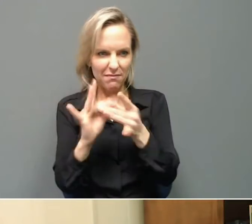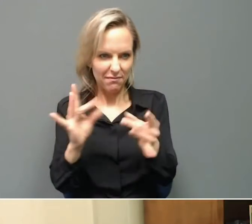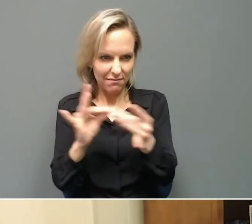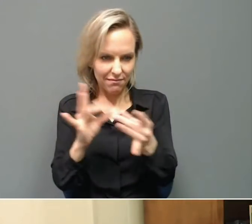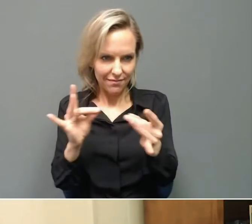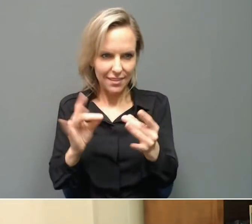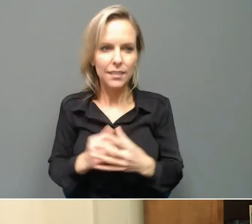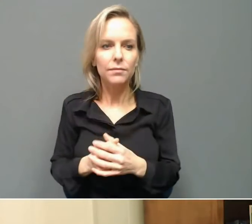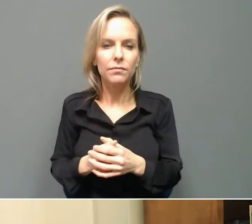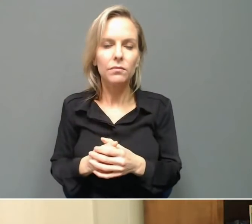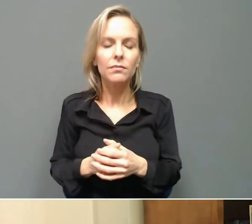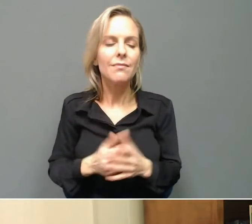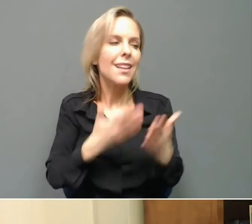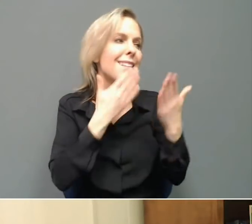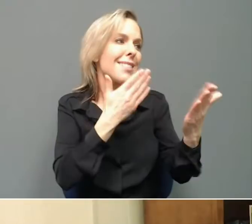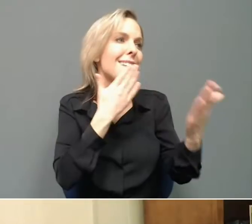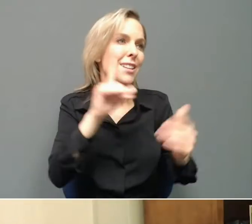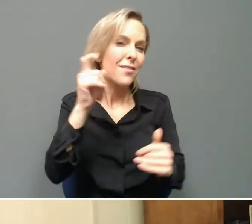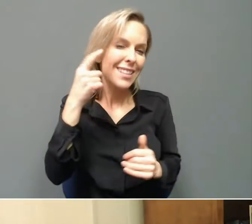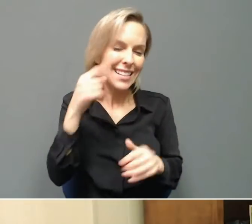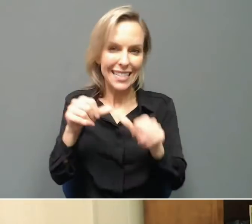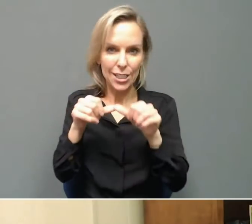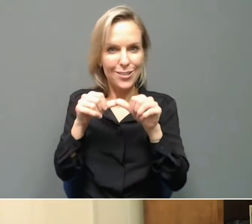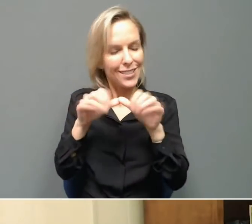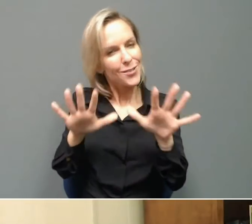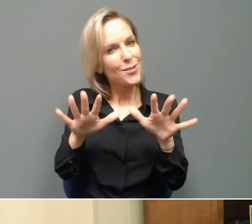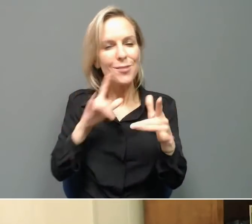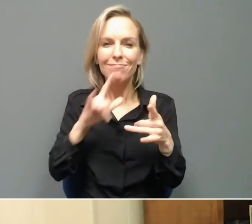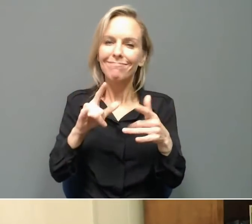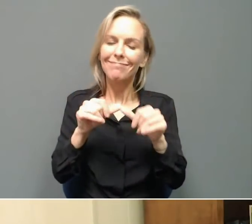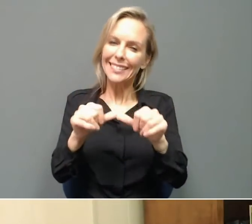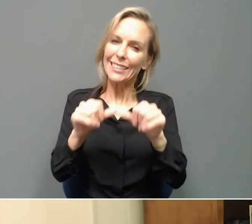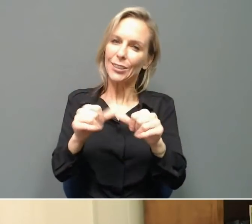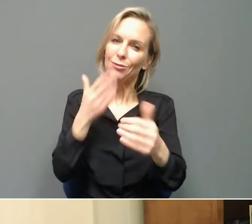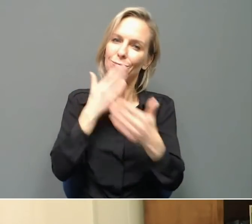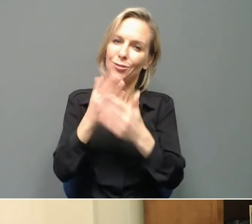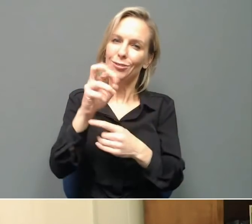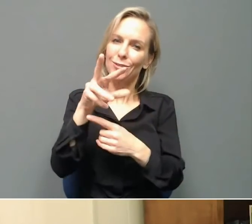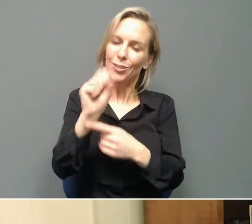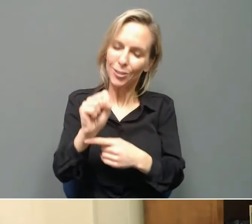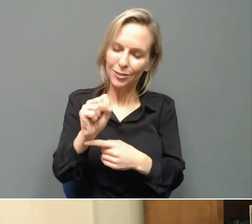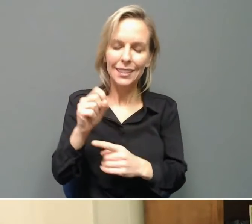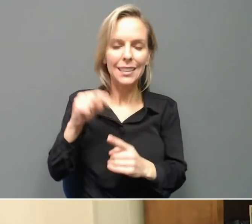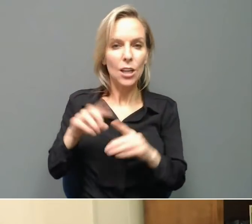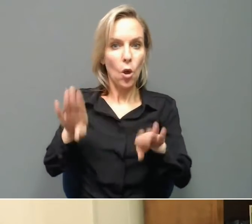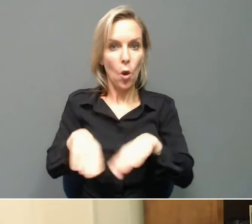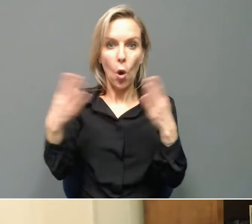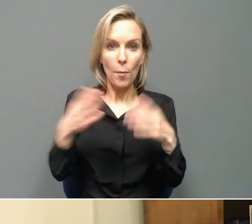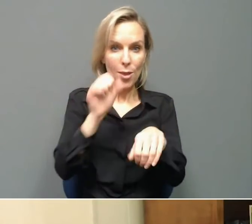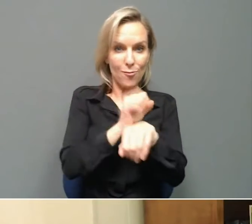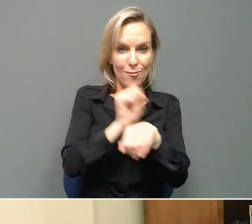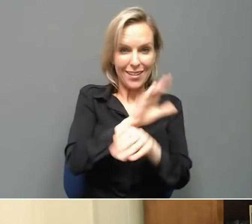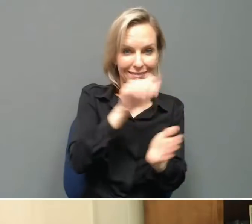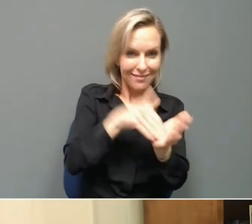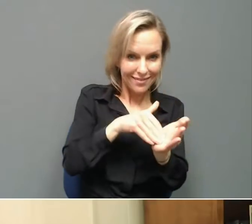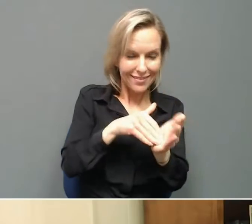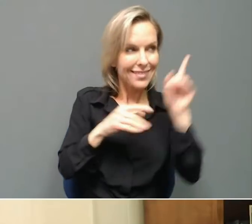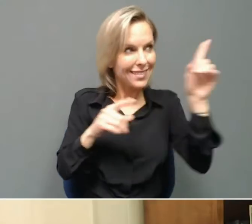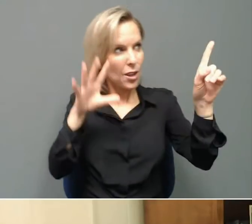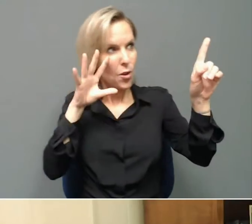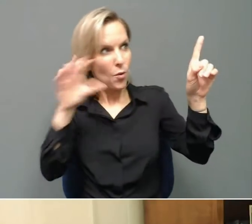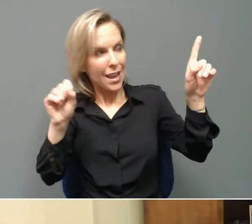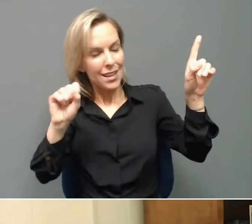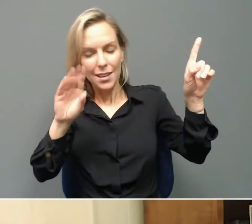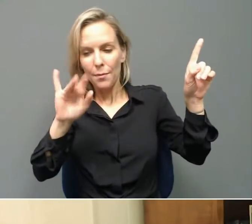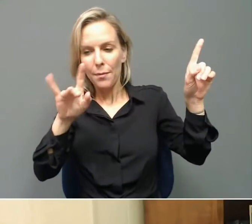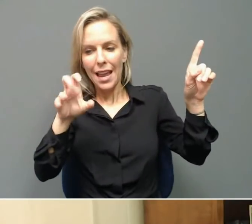Thank you, Governor. And continuing the good news, both of the opening of the career centers and President Biden's signing of the American